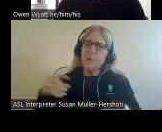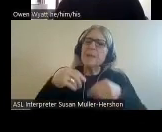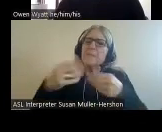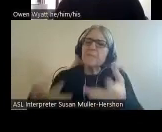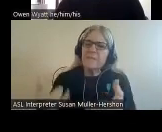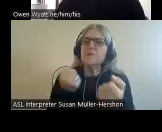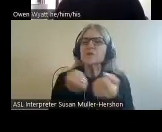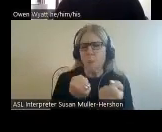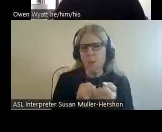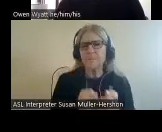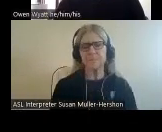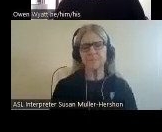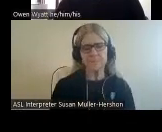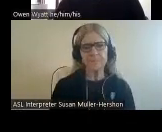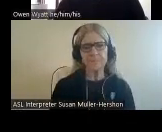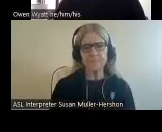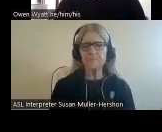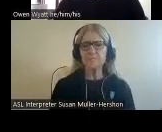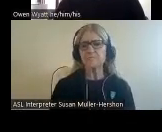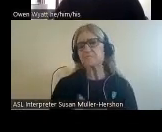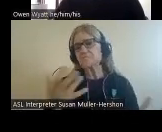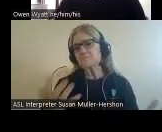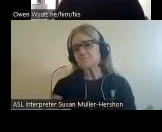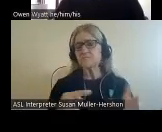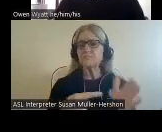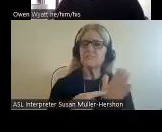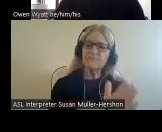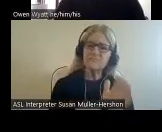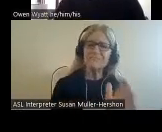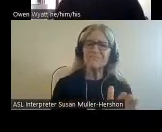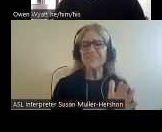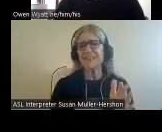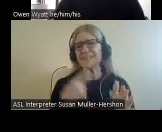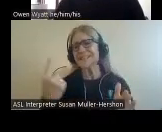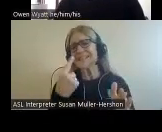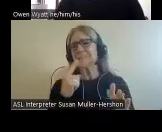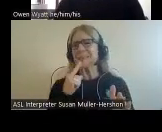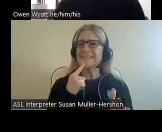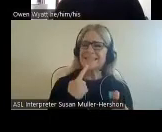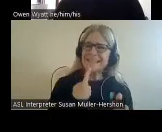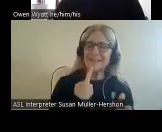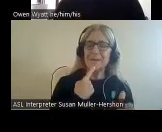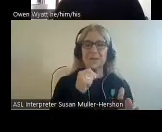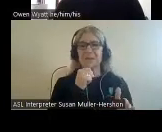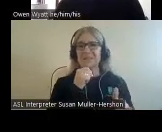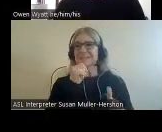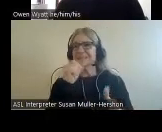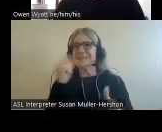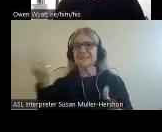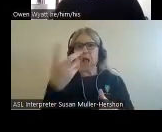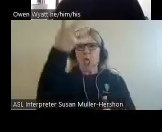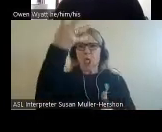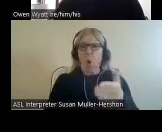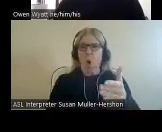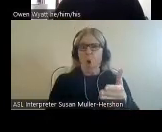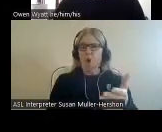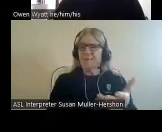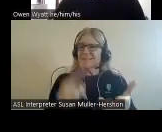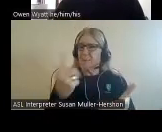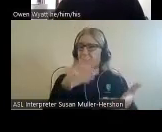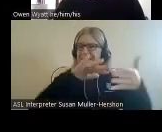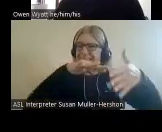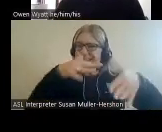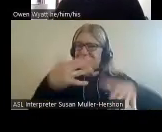you. So these are instances of, say, critical incidents, unexpected loss of a coworker or